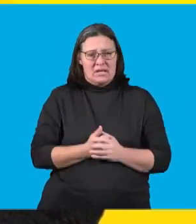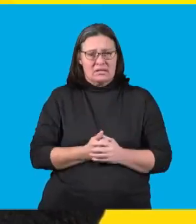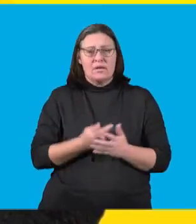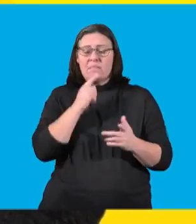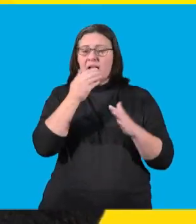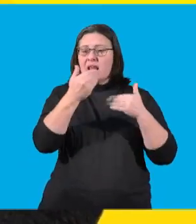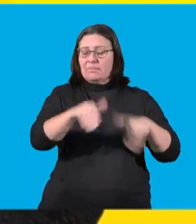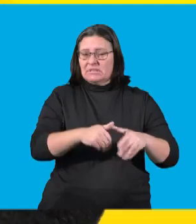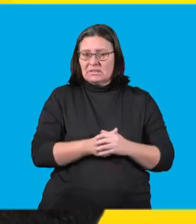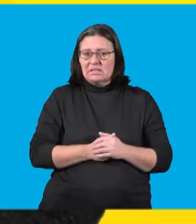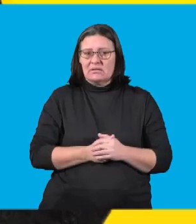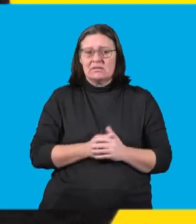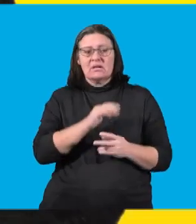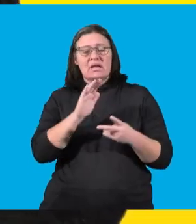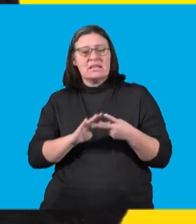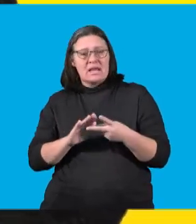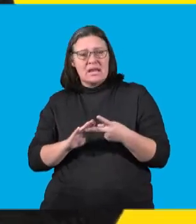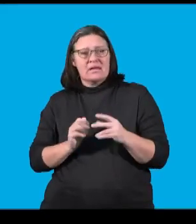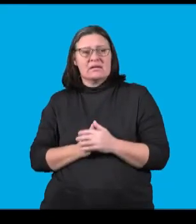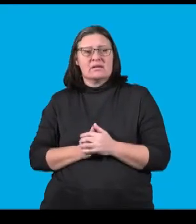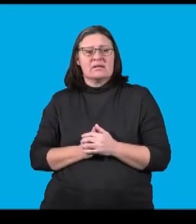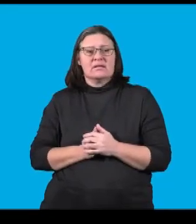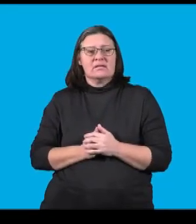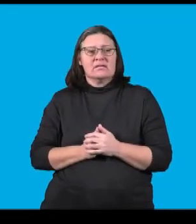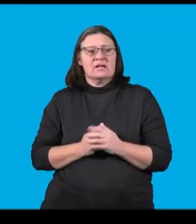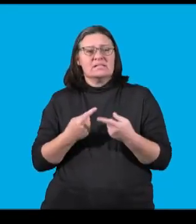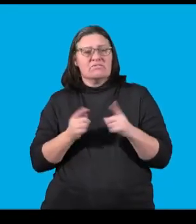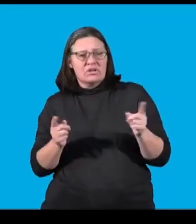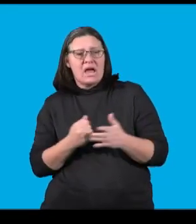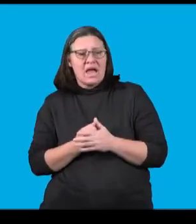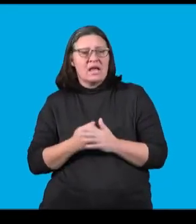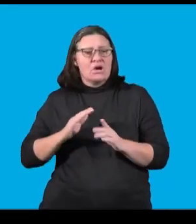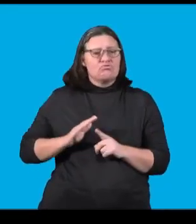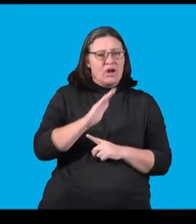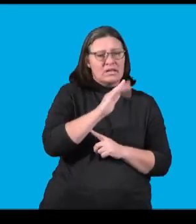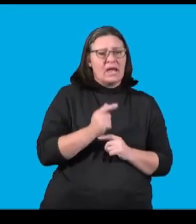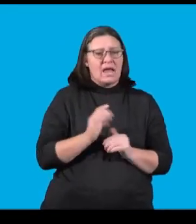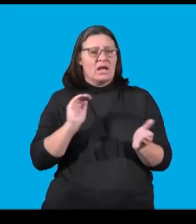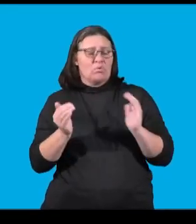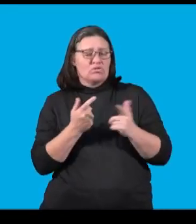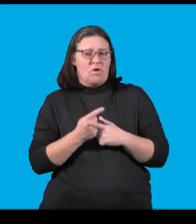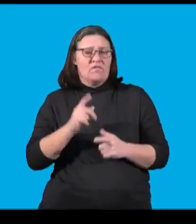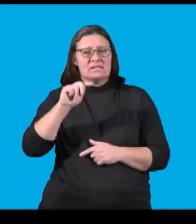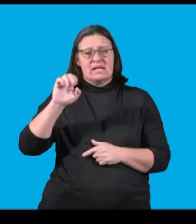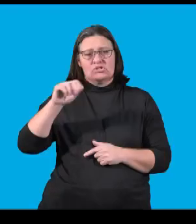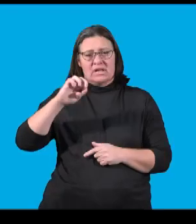today. We're going to start off with limits, and then we'll move into differentiation and gradient and equation of a